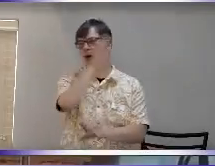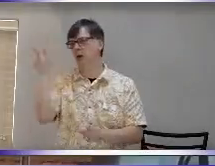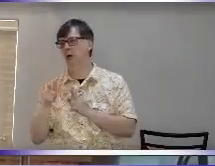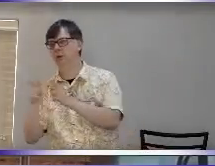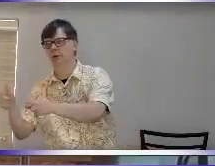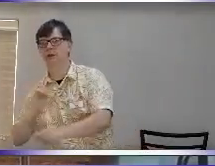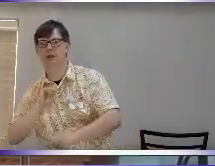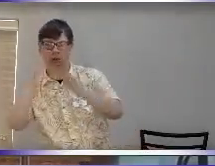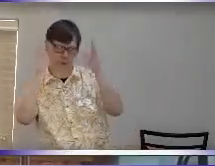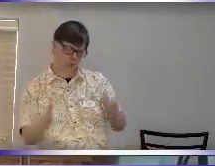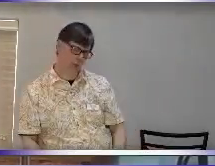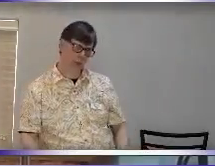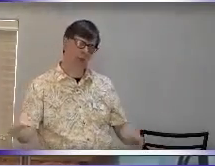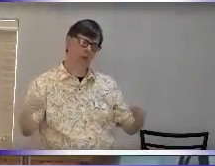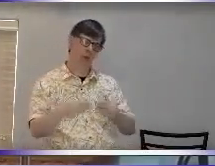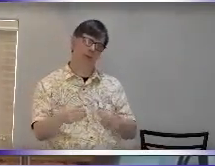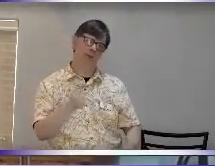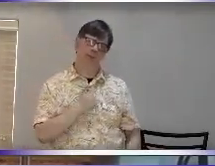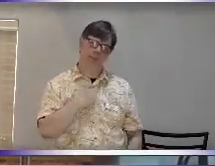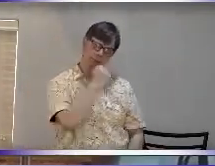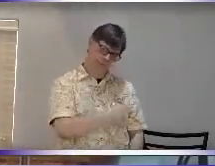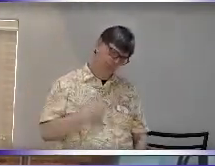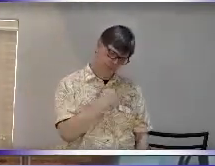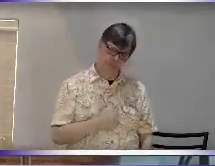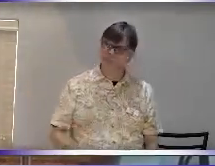I agree with myself. Now, what do you mean by that?